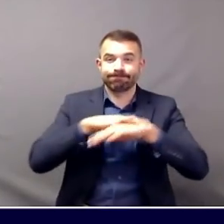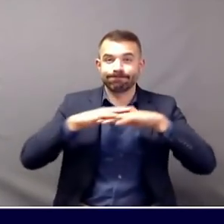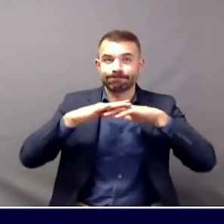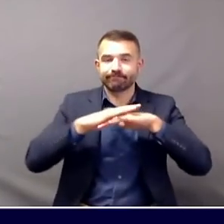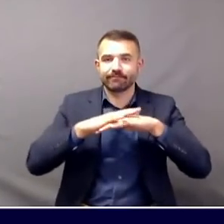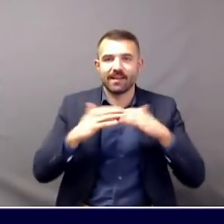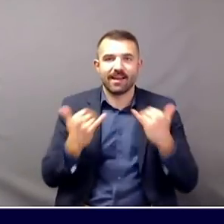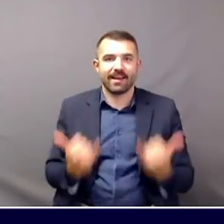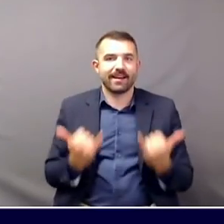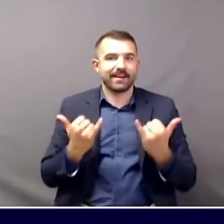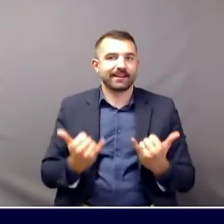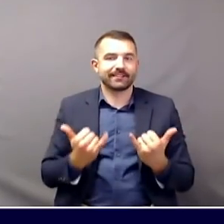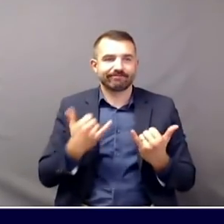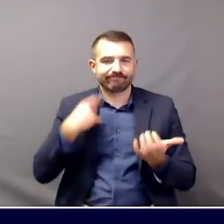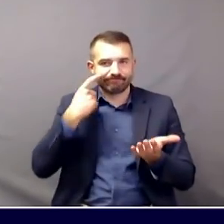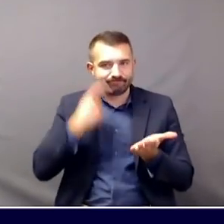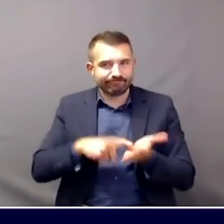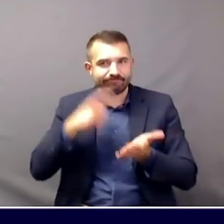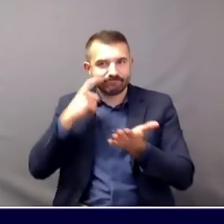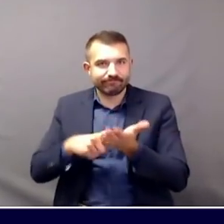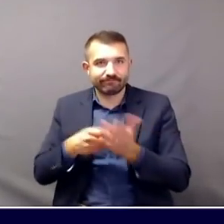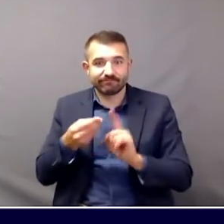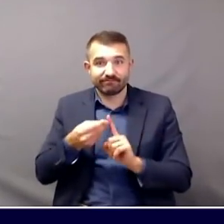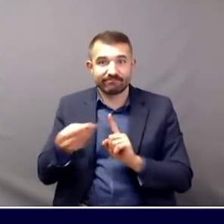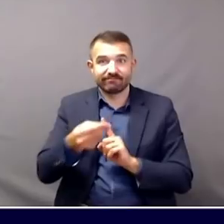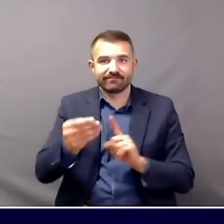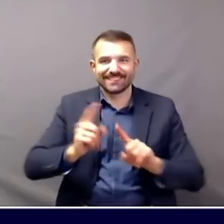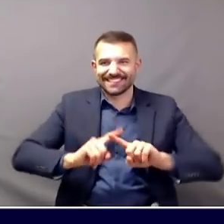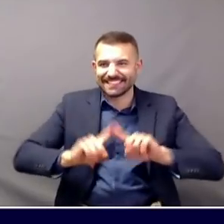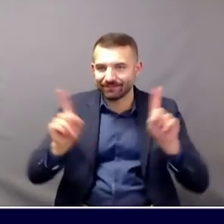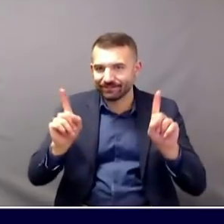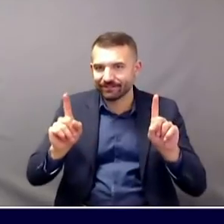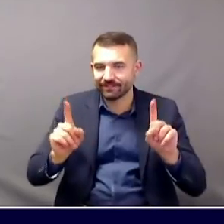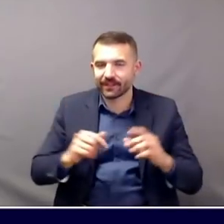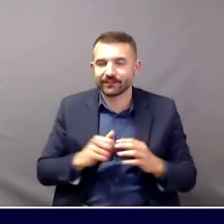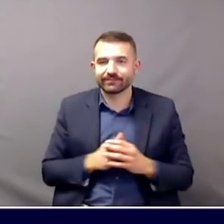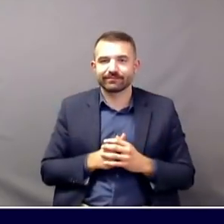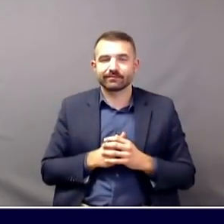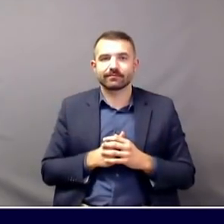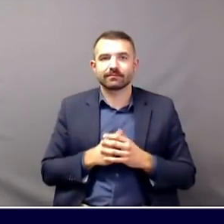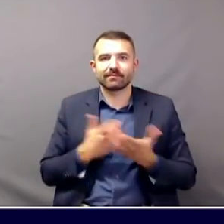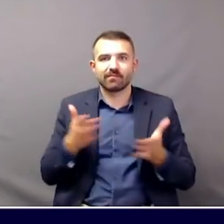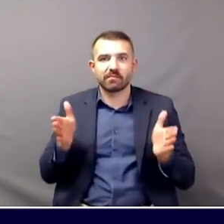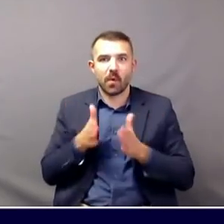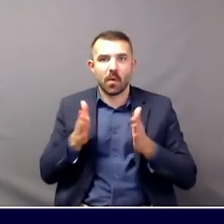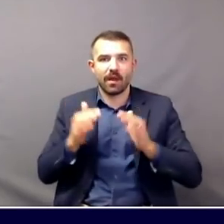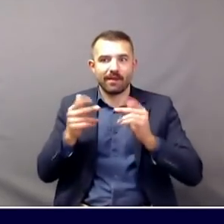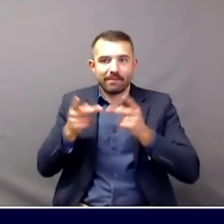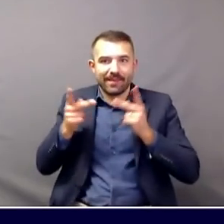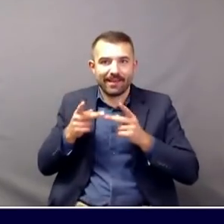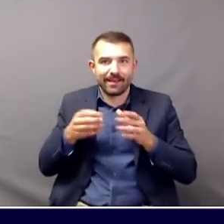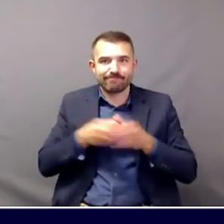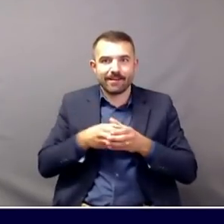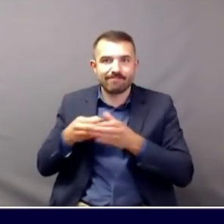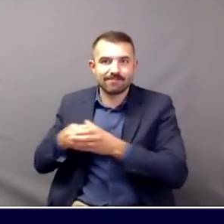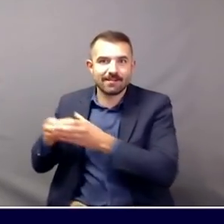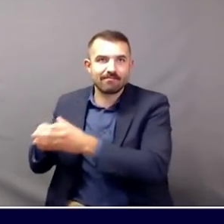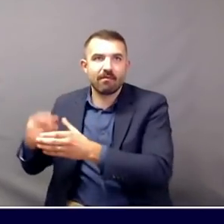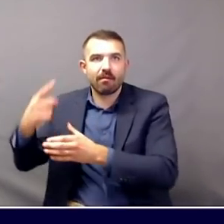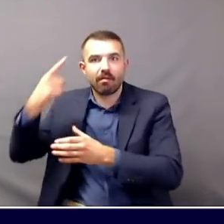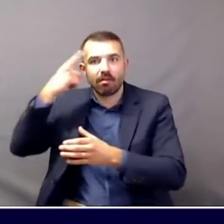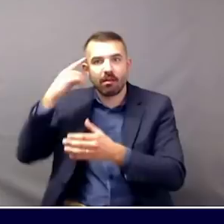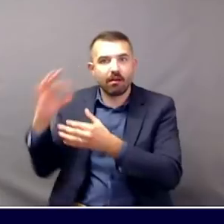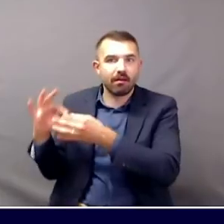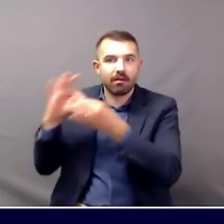still think about transmission is associated with large gatherings. So folks are saying, well, look, I'm not going to any concerts. I'm not going to